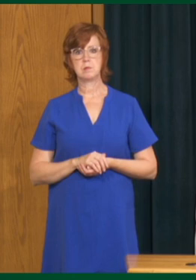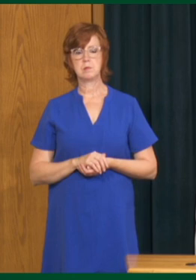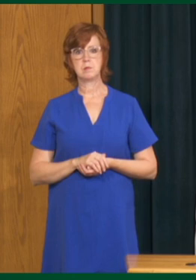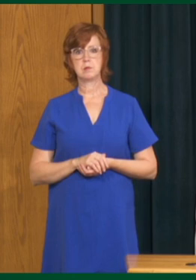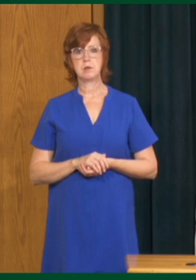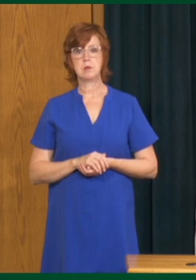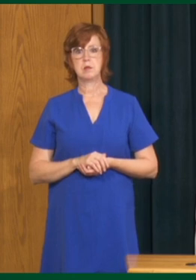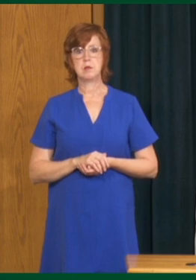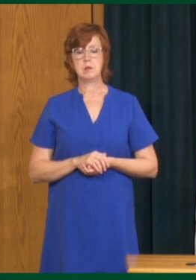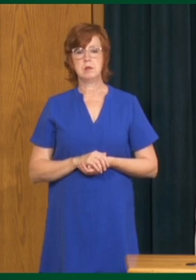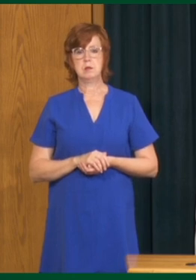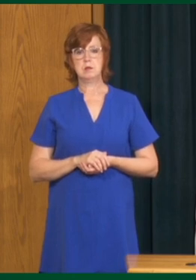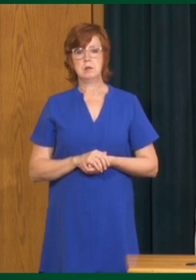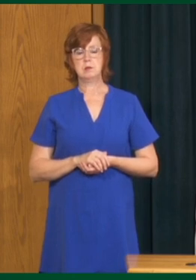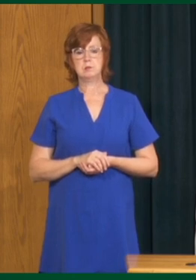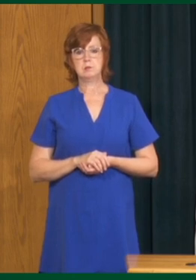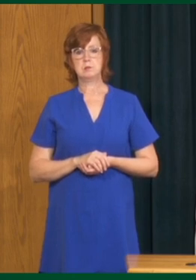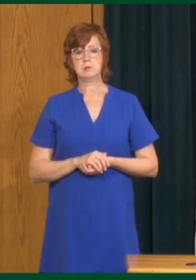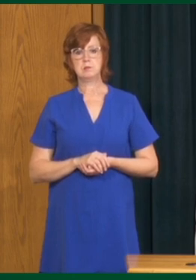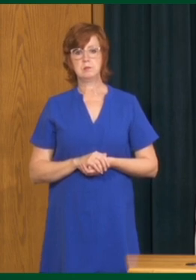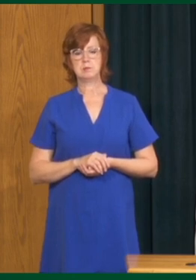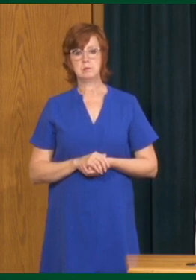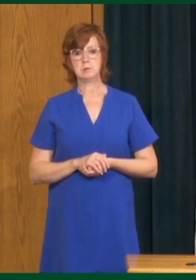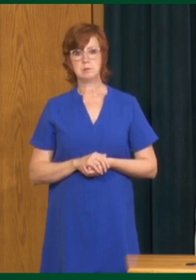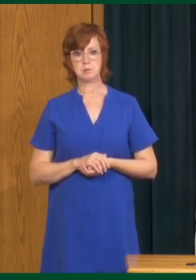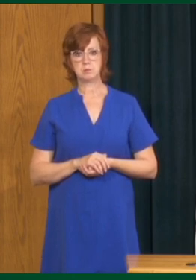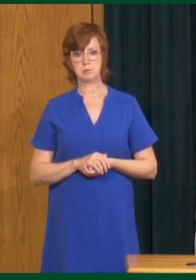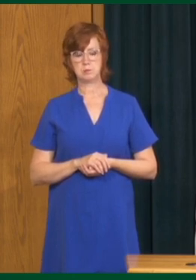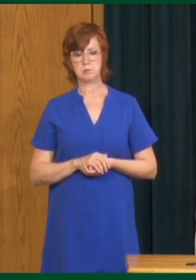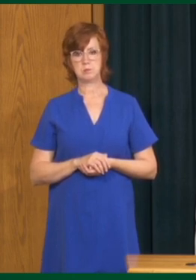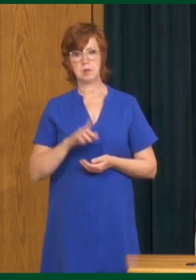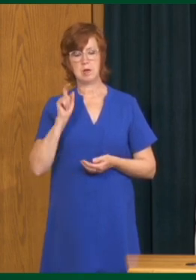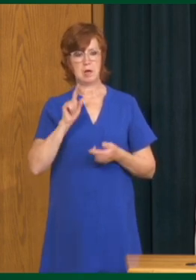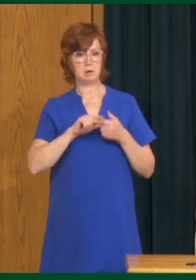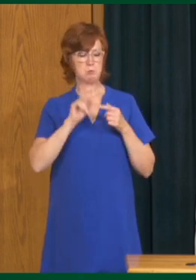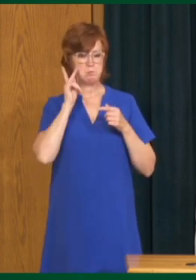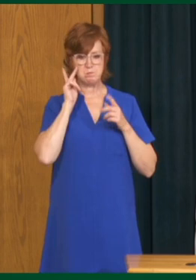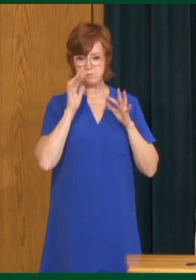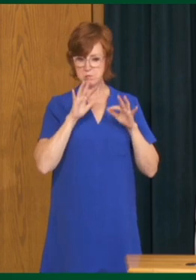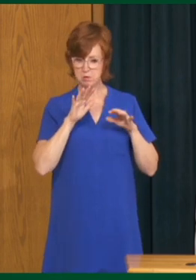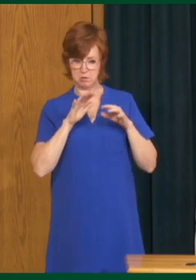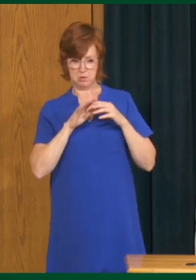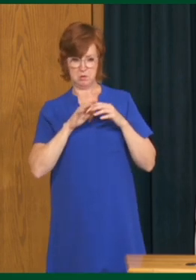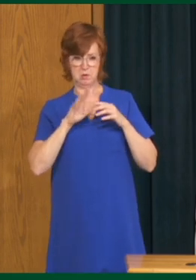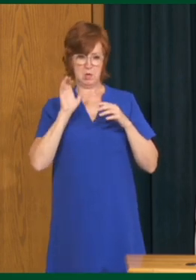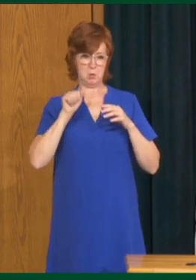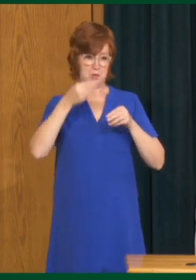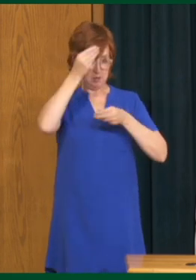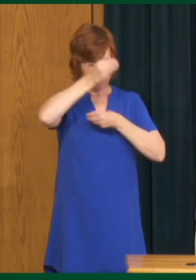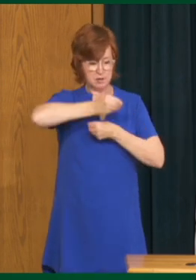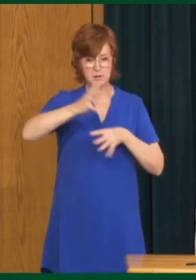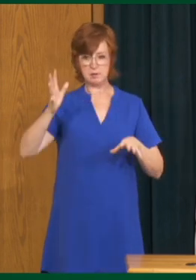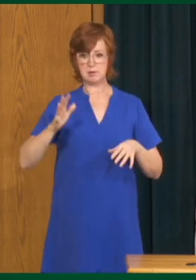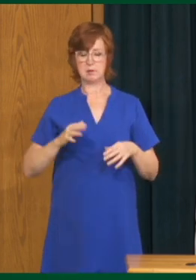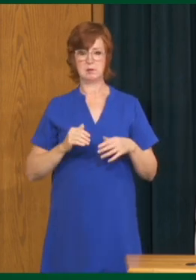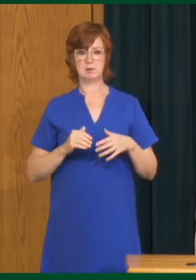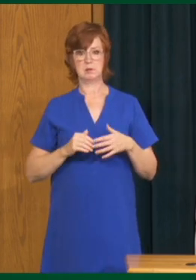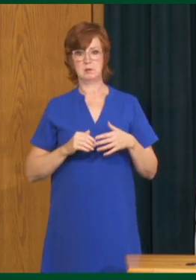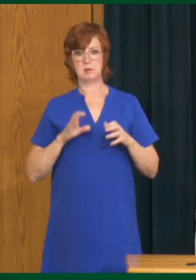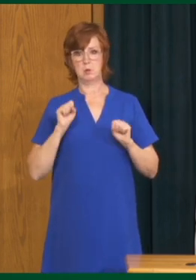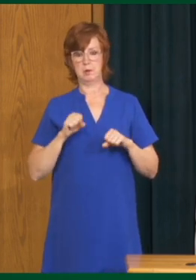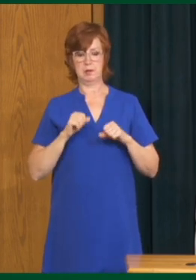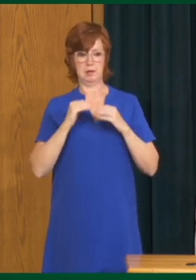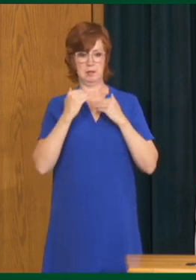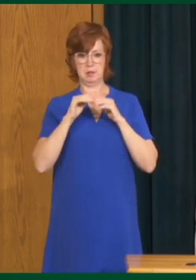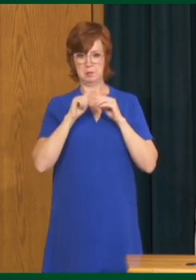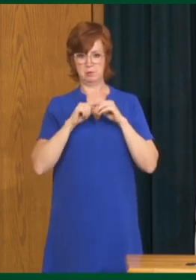it's feasible. At this point, there's discussion on what level of geography is appropriate. You can go large, like we have 5 large areas. You